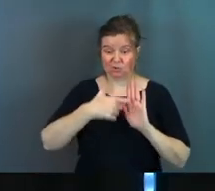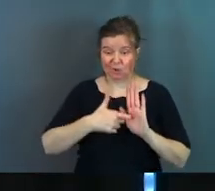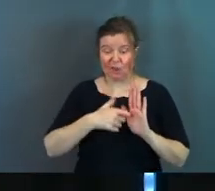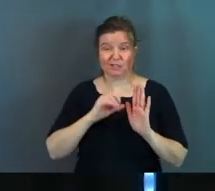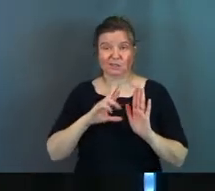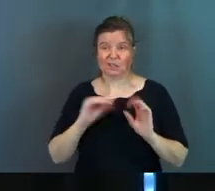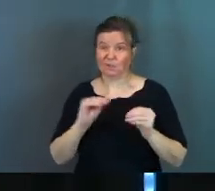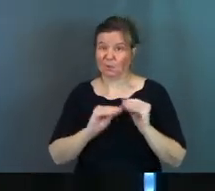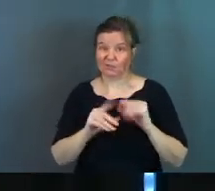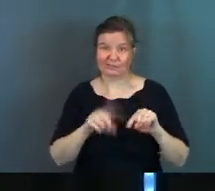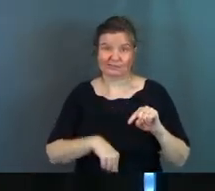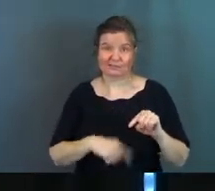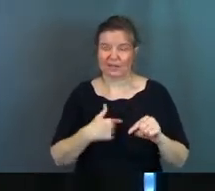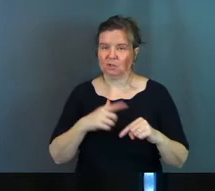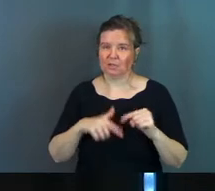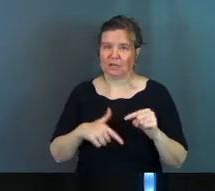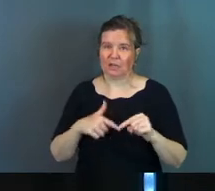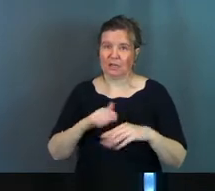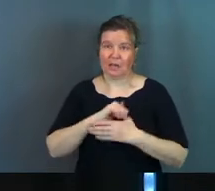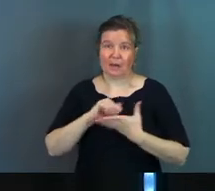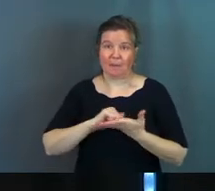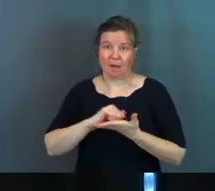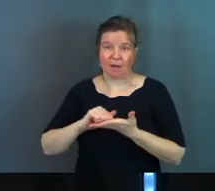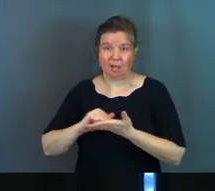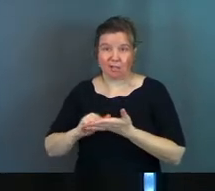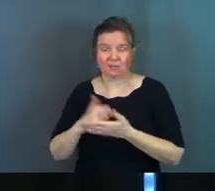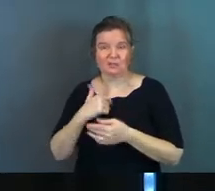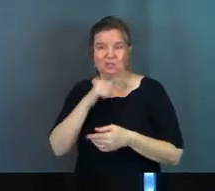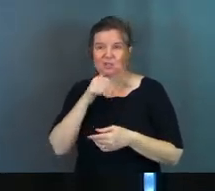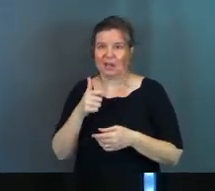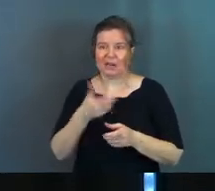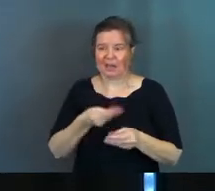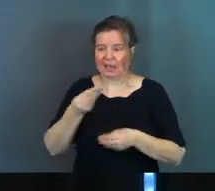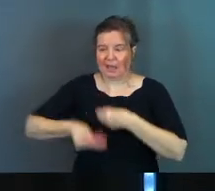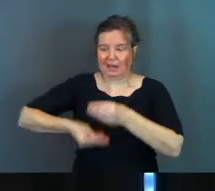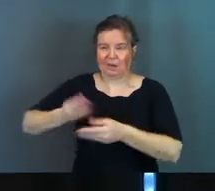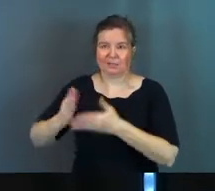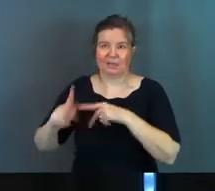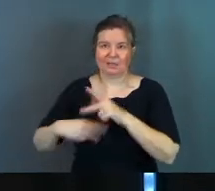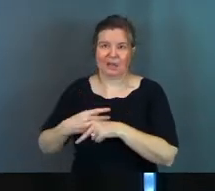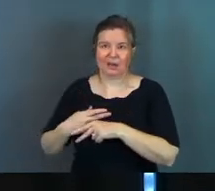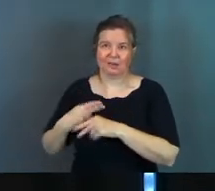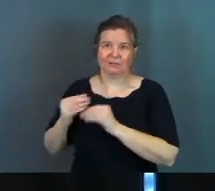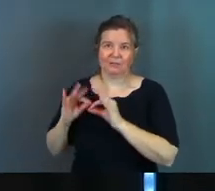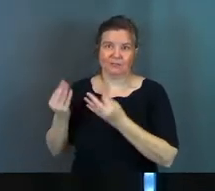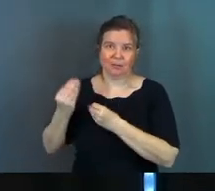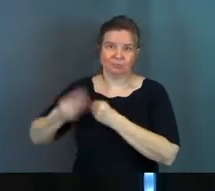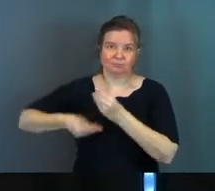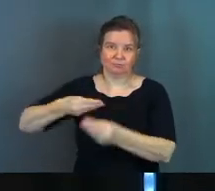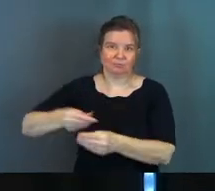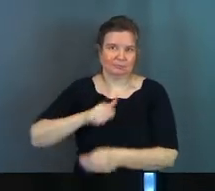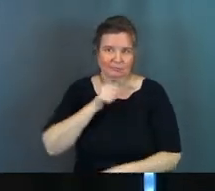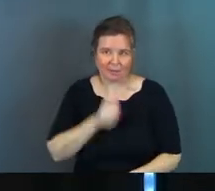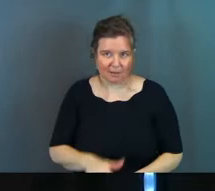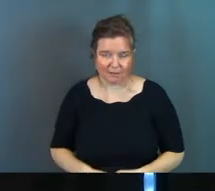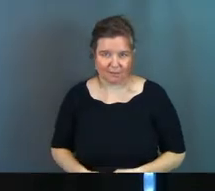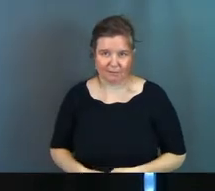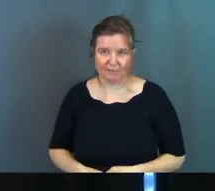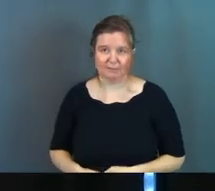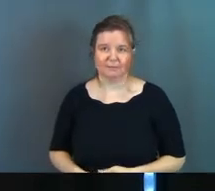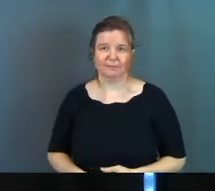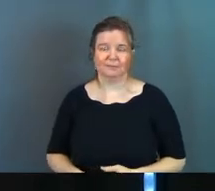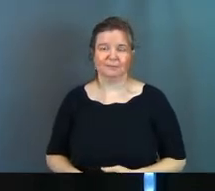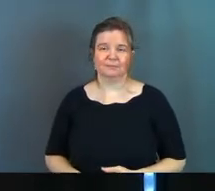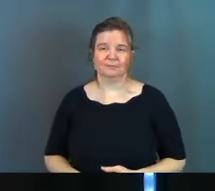that, there's no fixing it, and you're definitely not going to polish it, and you're definitely not handing that down as some kind of an heirloom to your kids.